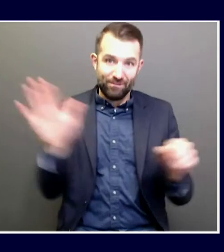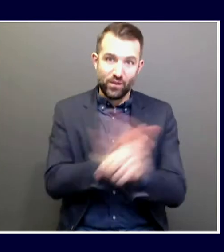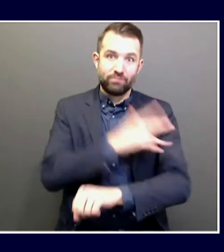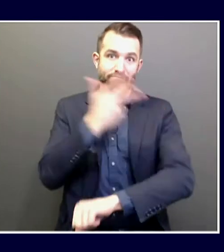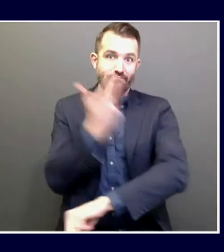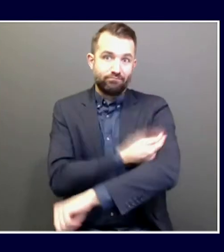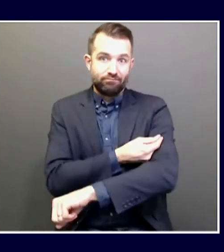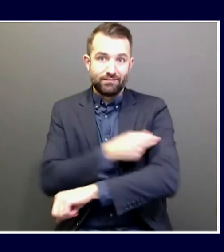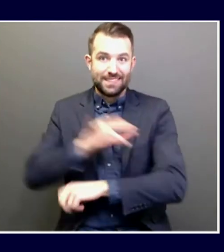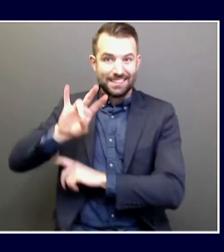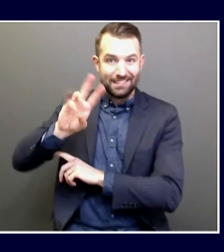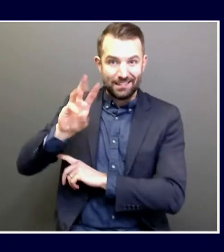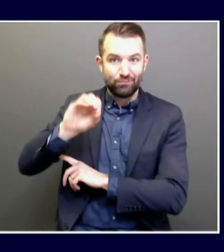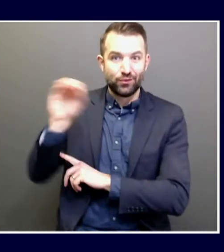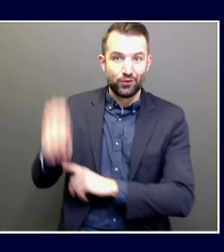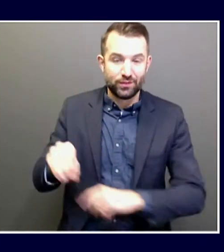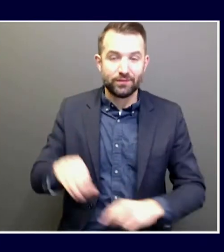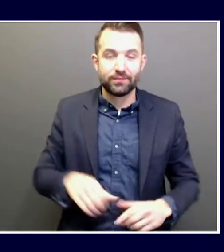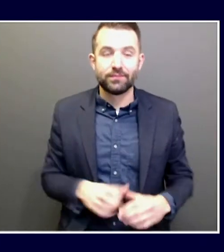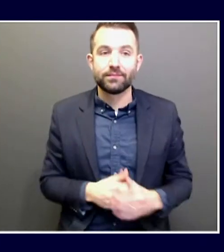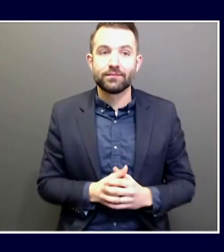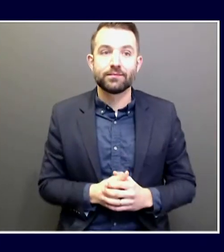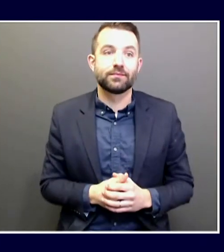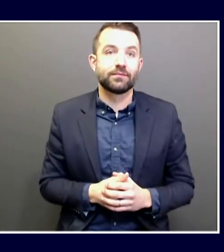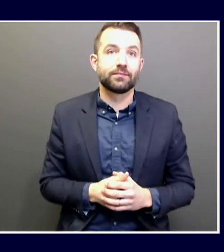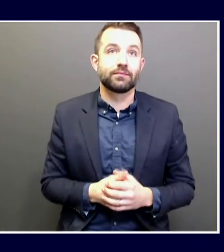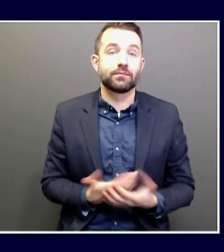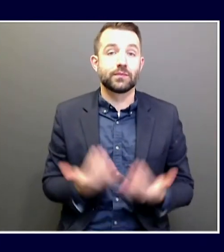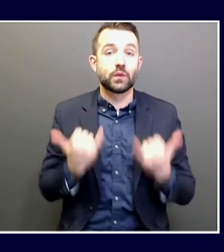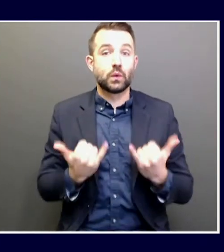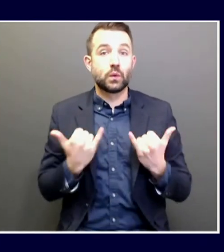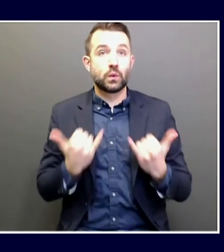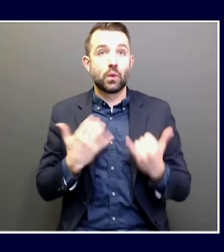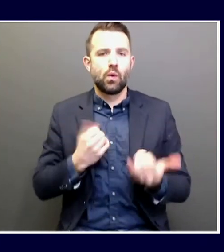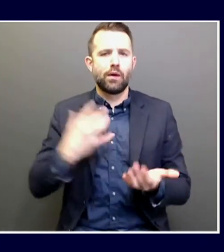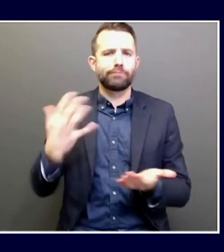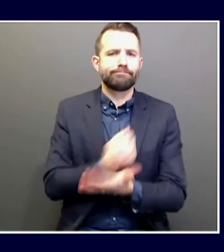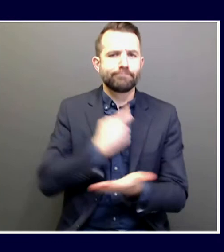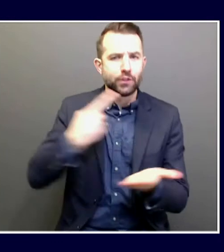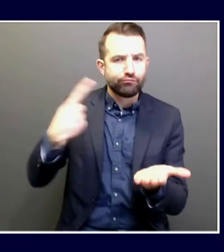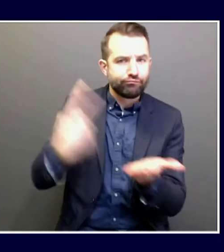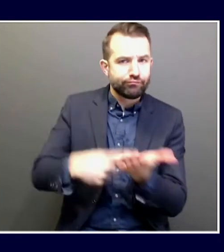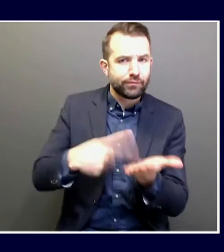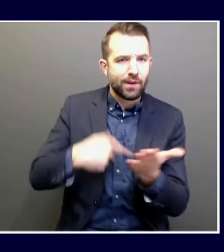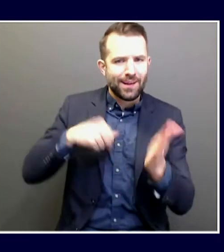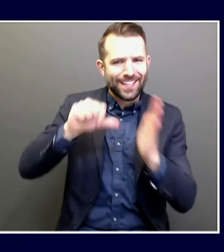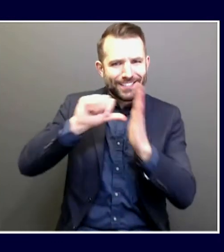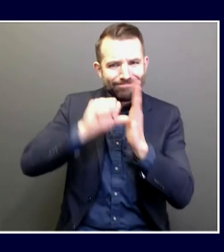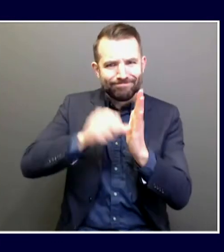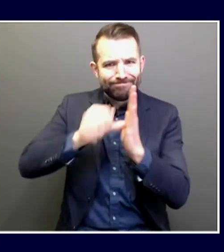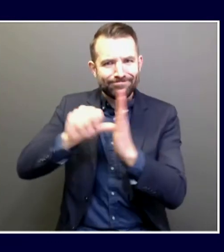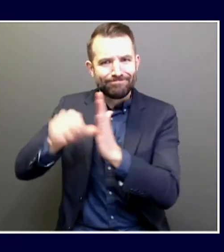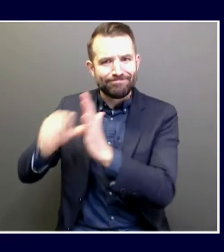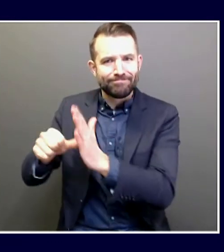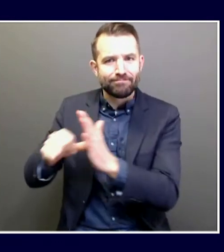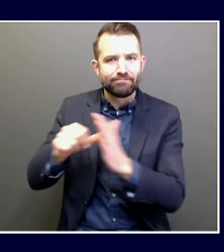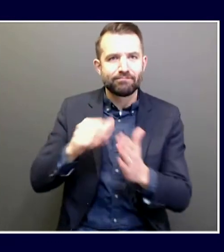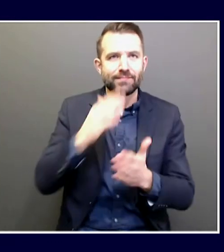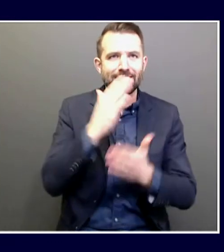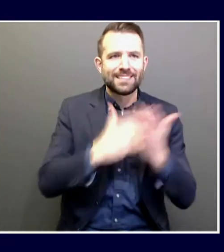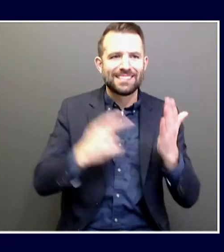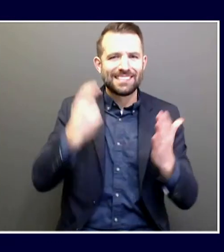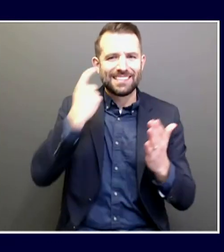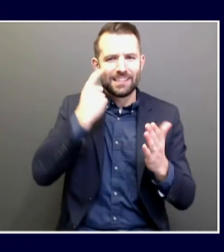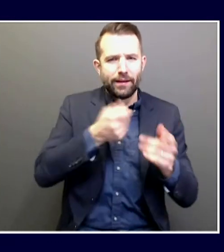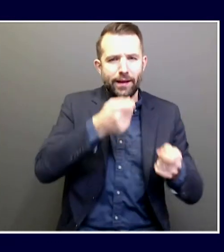quick minute here to discuss and flag some recent changes to the vaccination dashboard that some eagle-eyed viewers